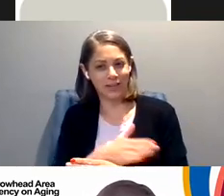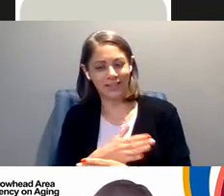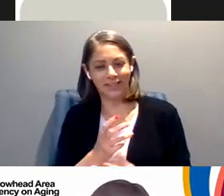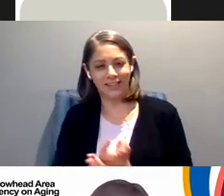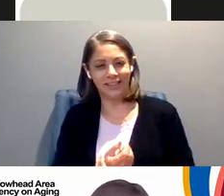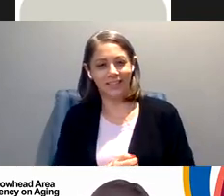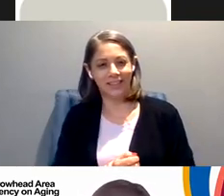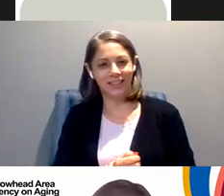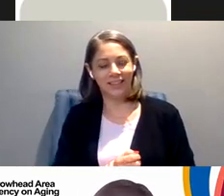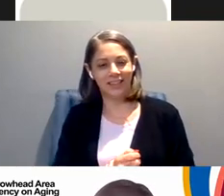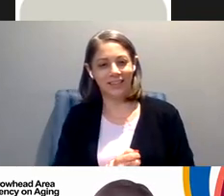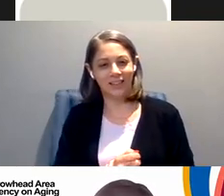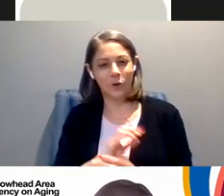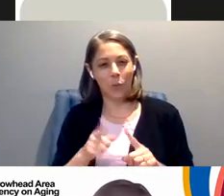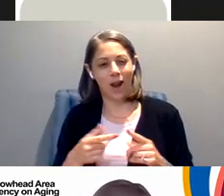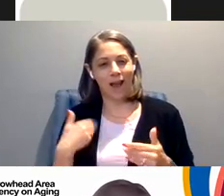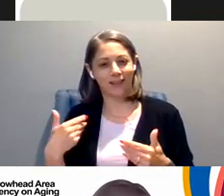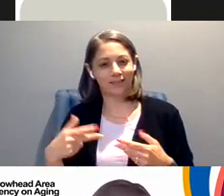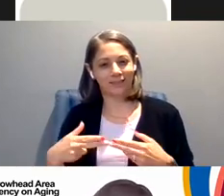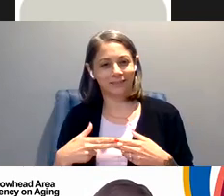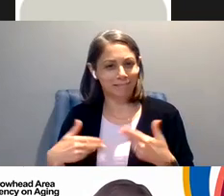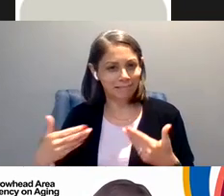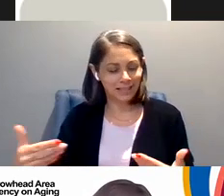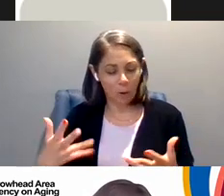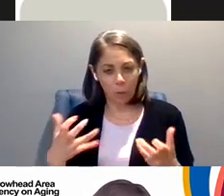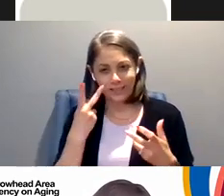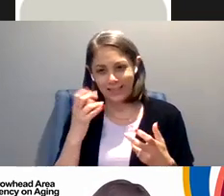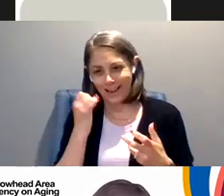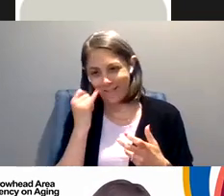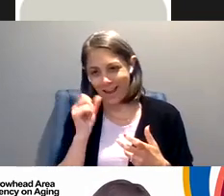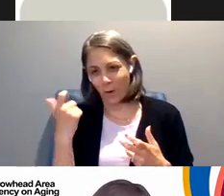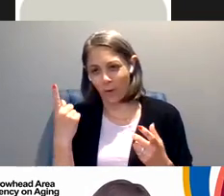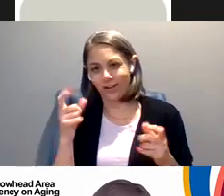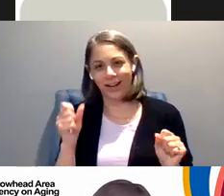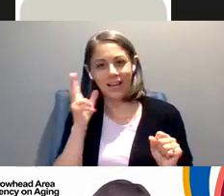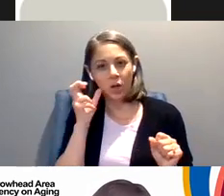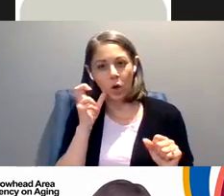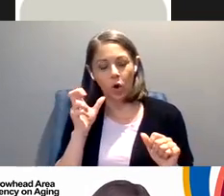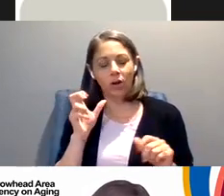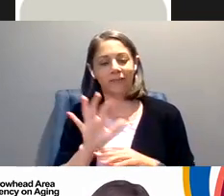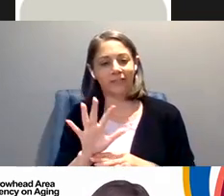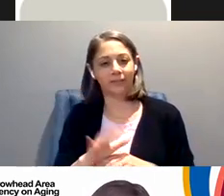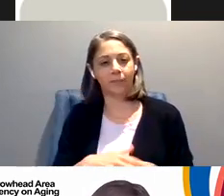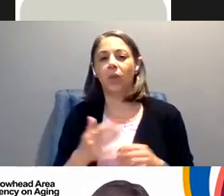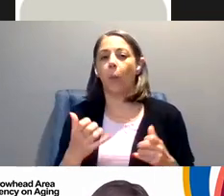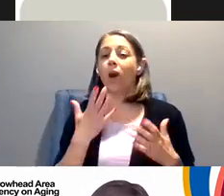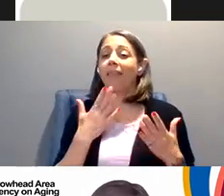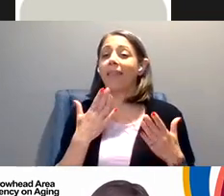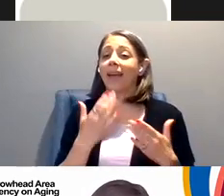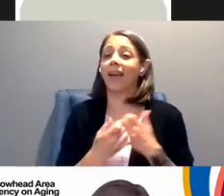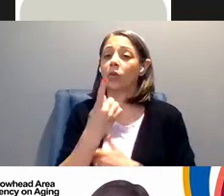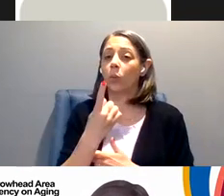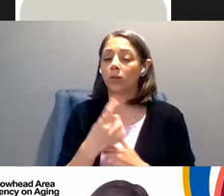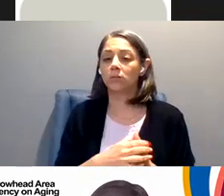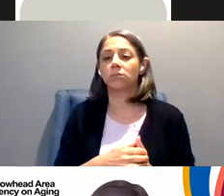playing when I advanced, so I wanted to see if anyone could hear it. But I do want to thank everyone a lot for